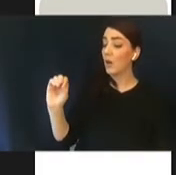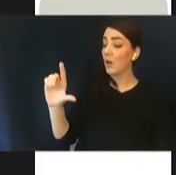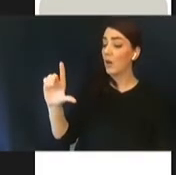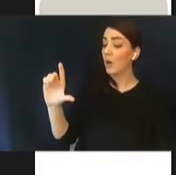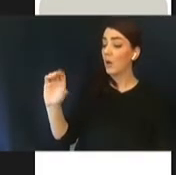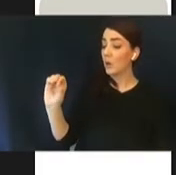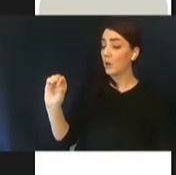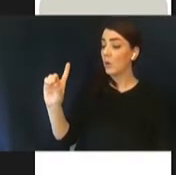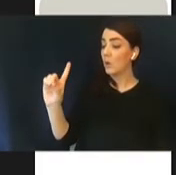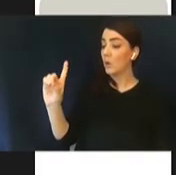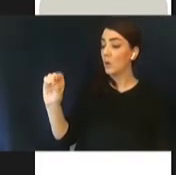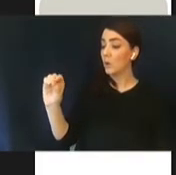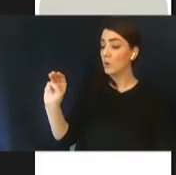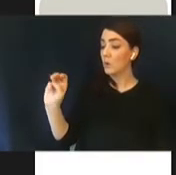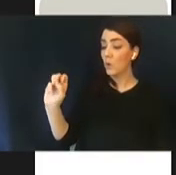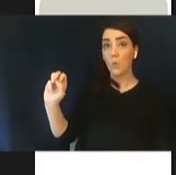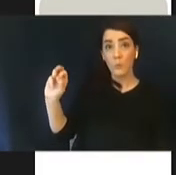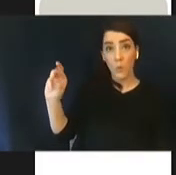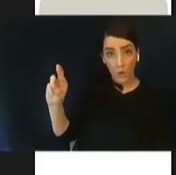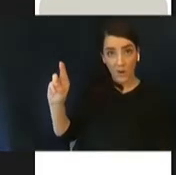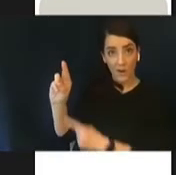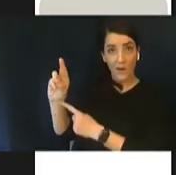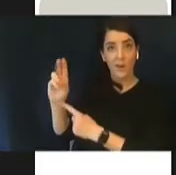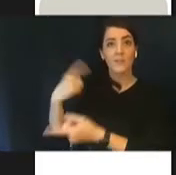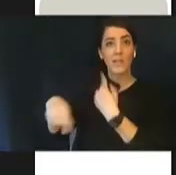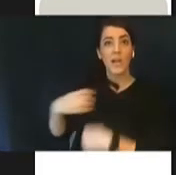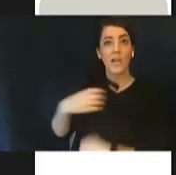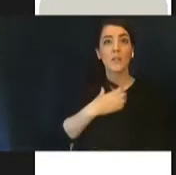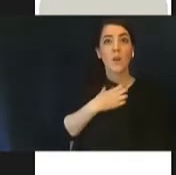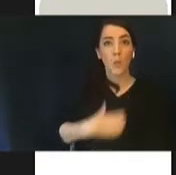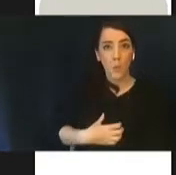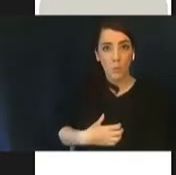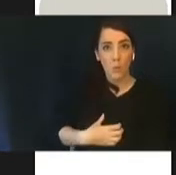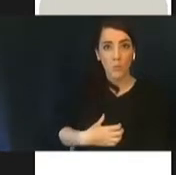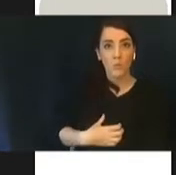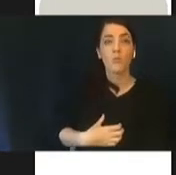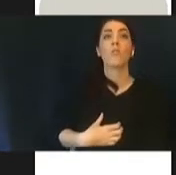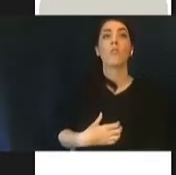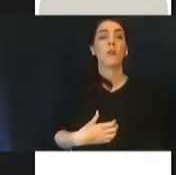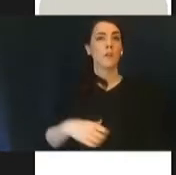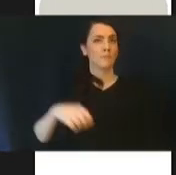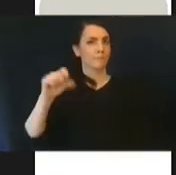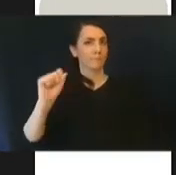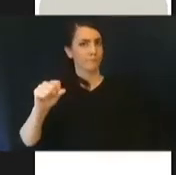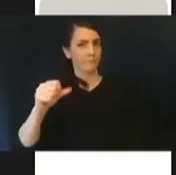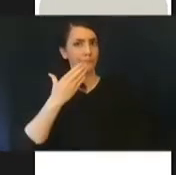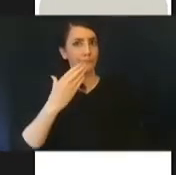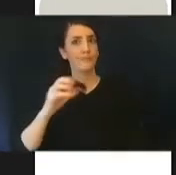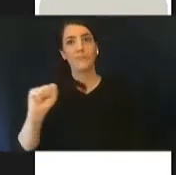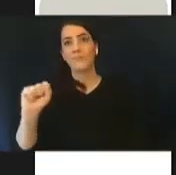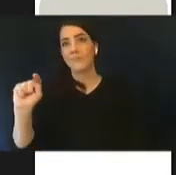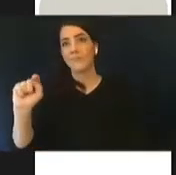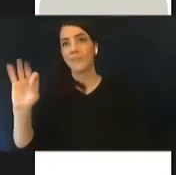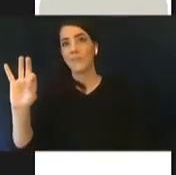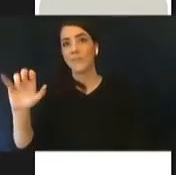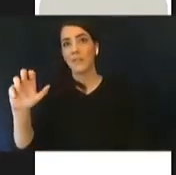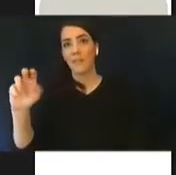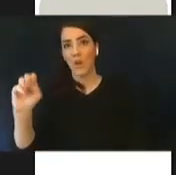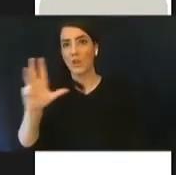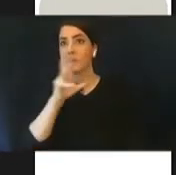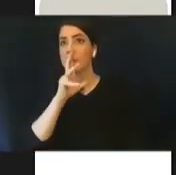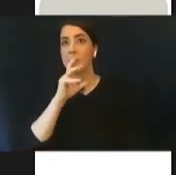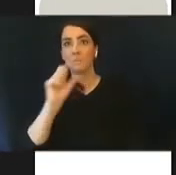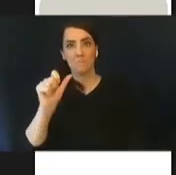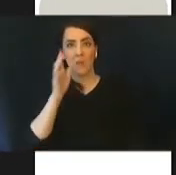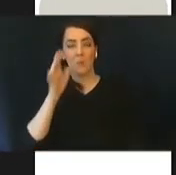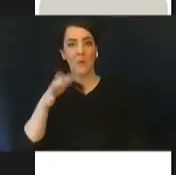and it is a pleasure to be here tonight with everyone. I'd like to begin with a little bit of the historical background to the Holodomor. In the